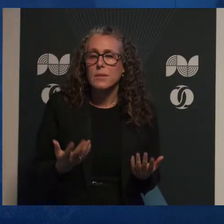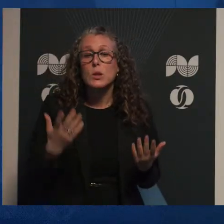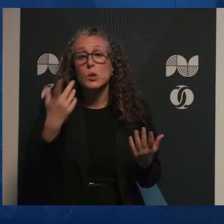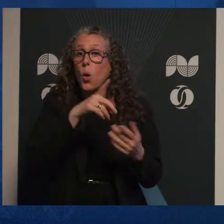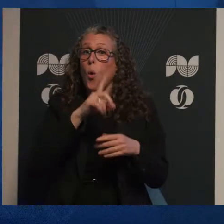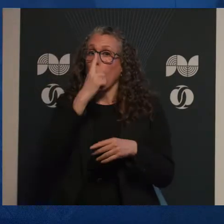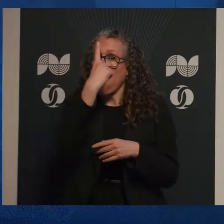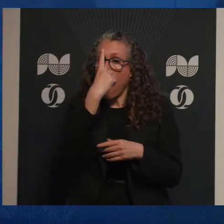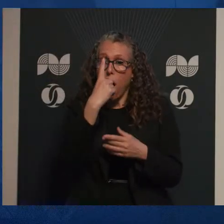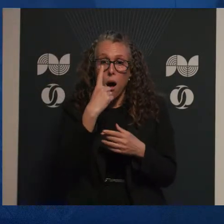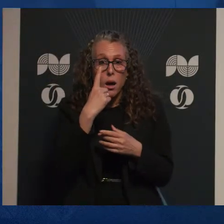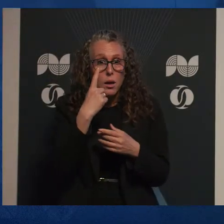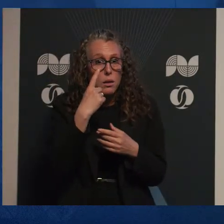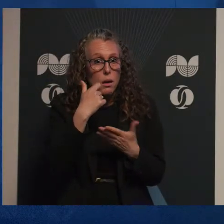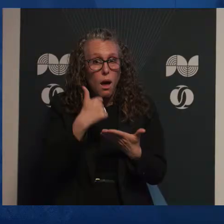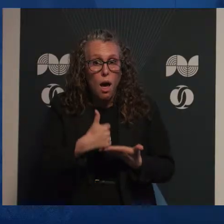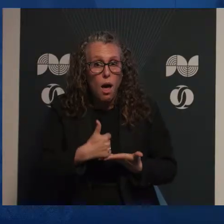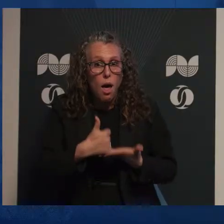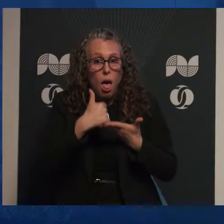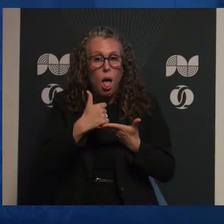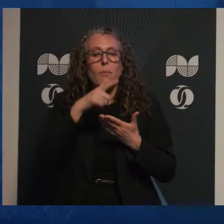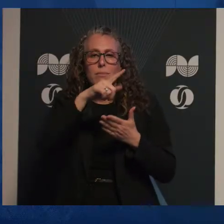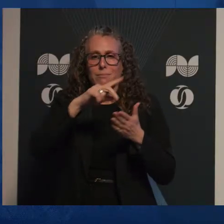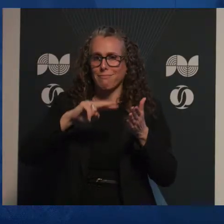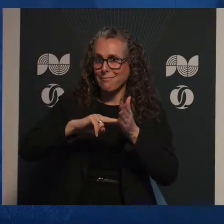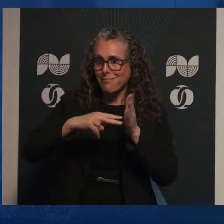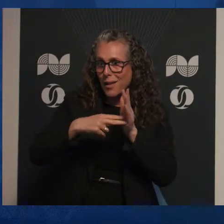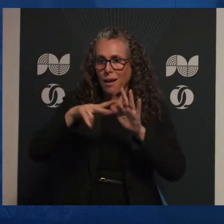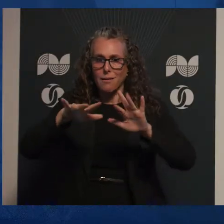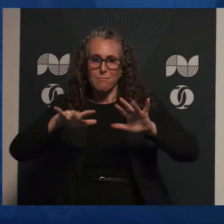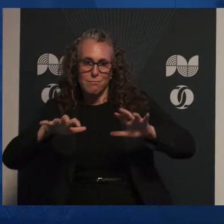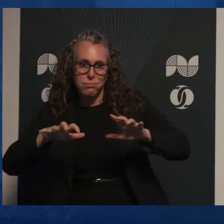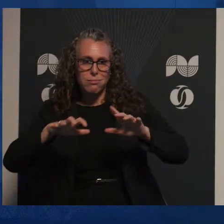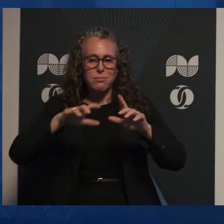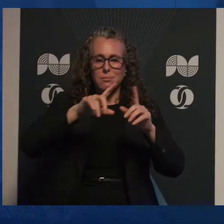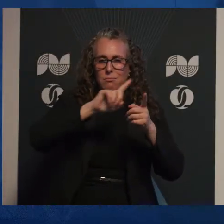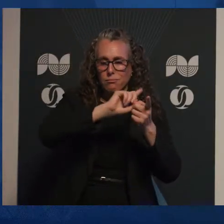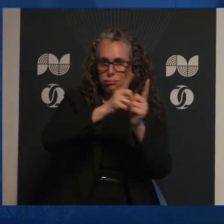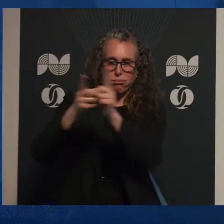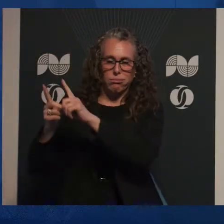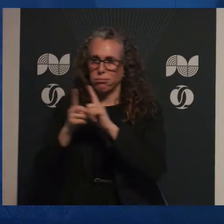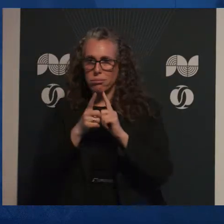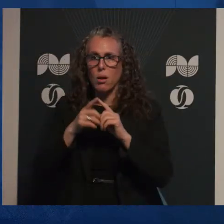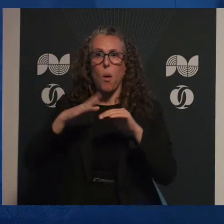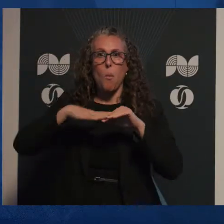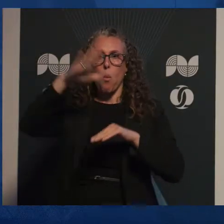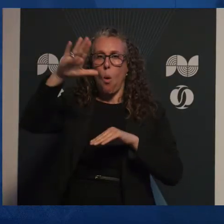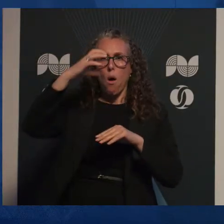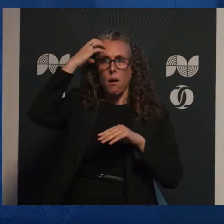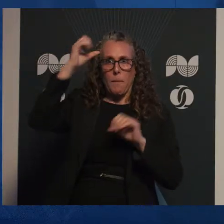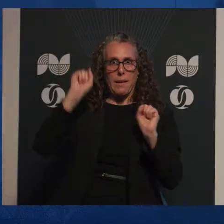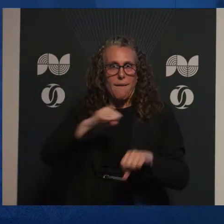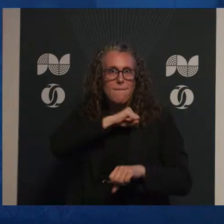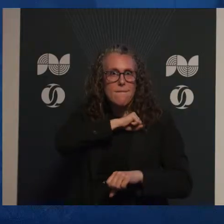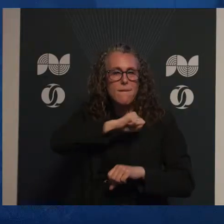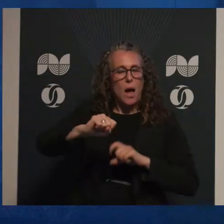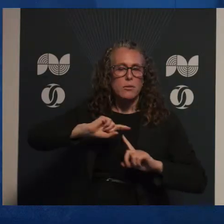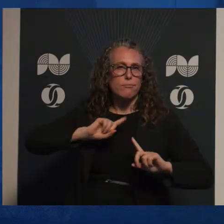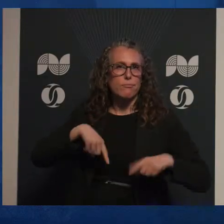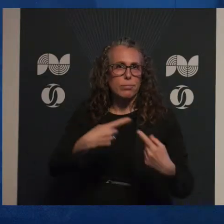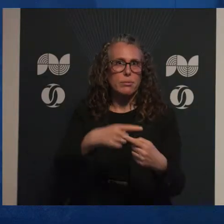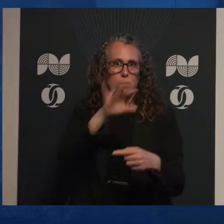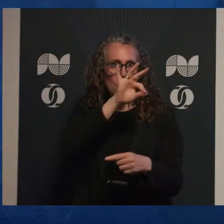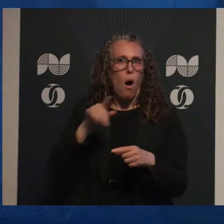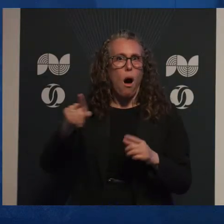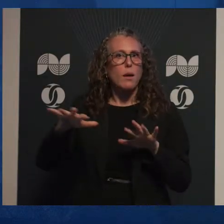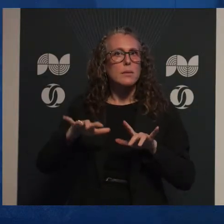the, I think, one of the responses that can unlock and can help us to be faster and leaner. Even with